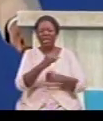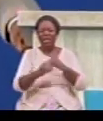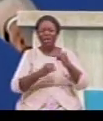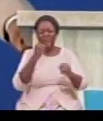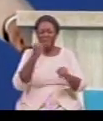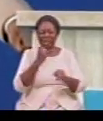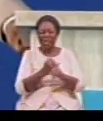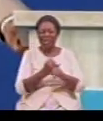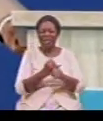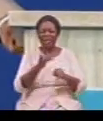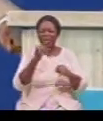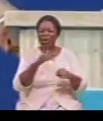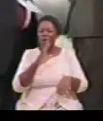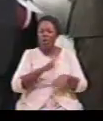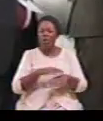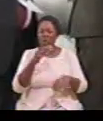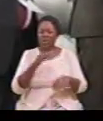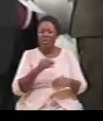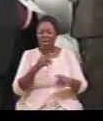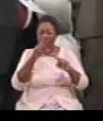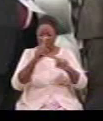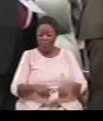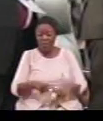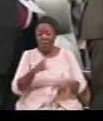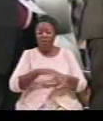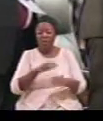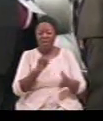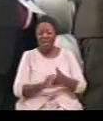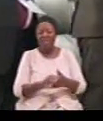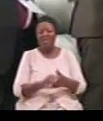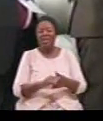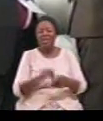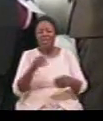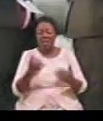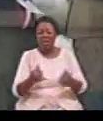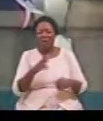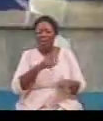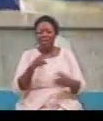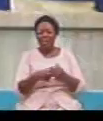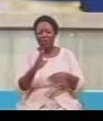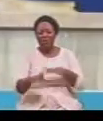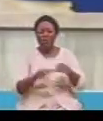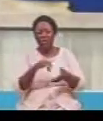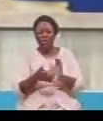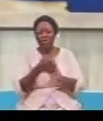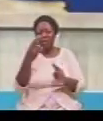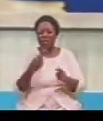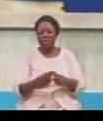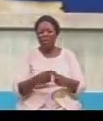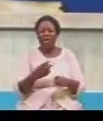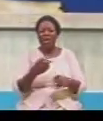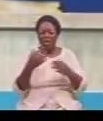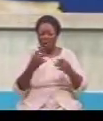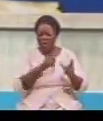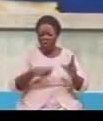in Jesus' name. Lord, now miracle